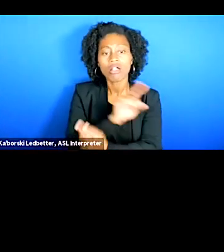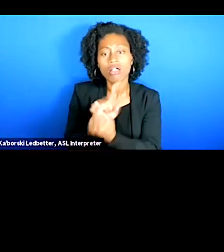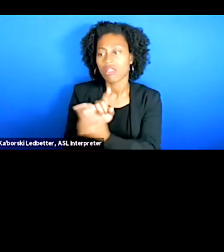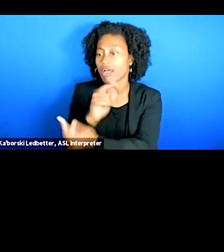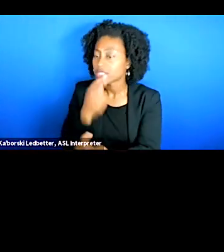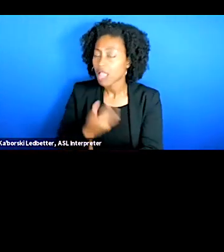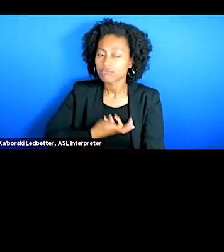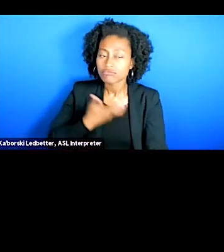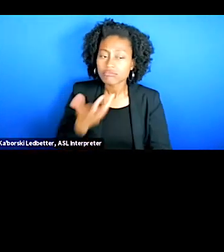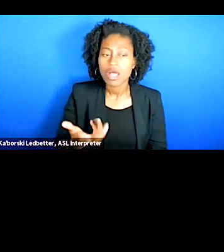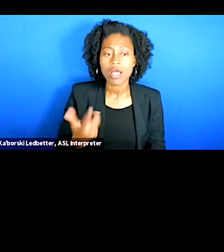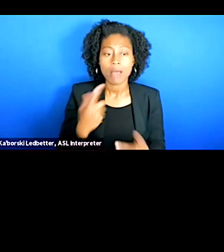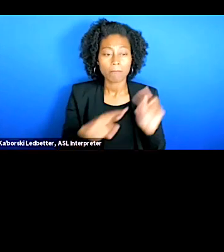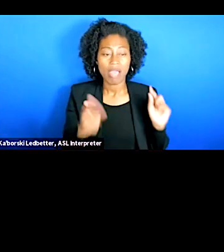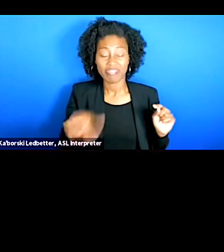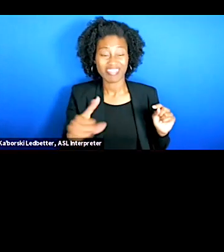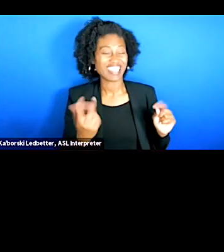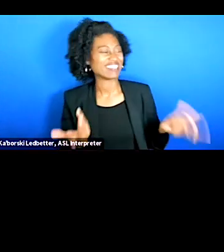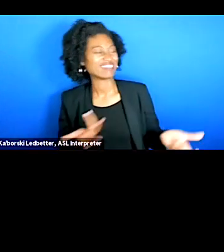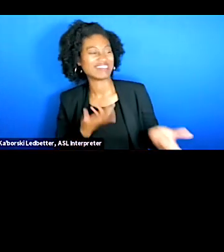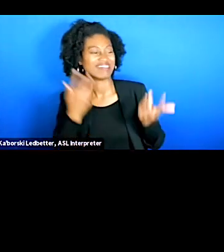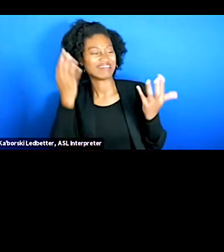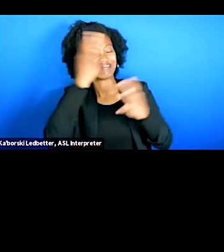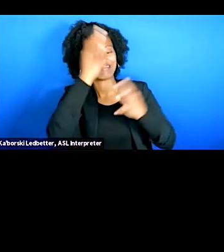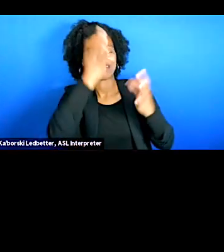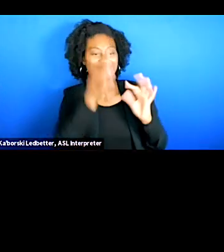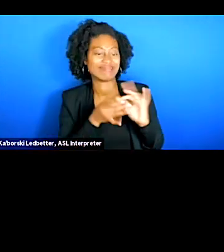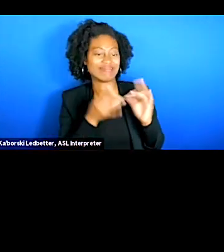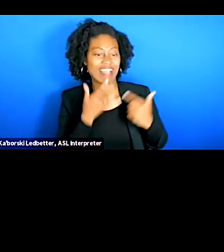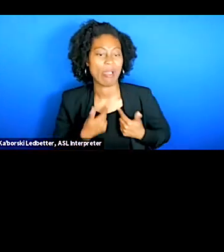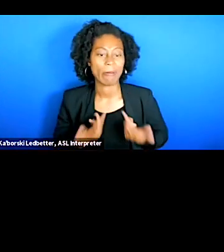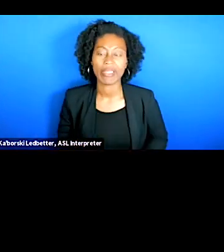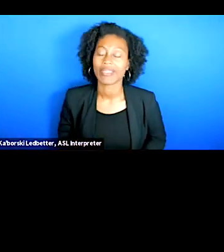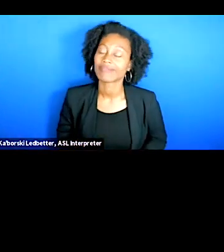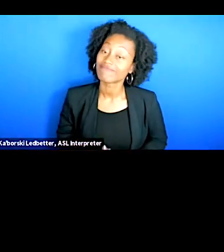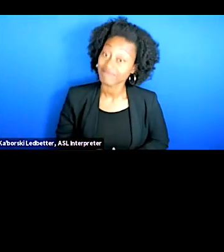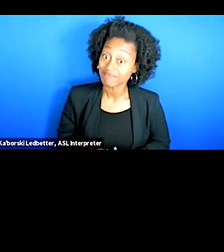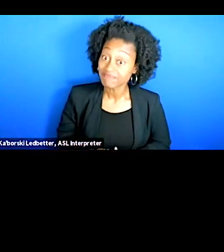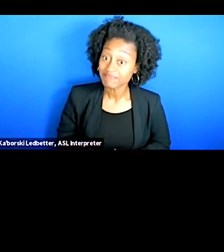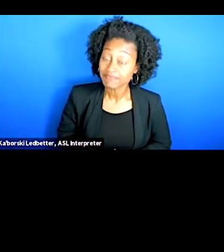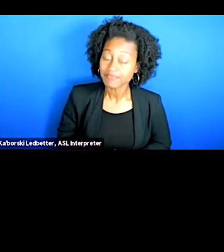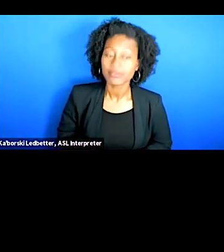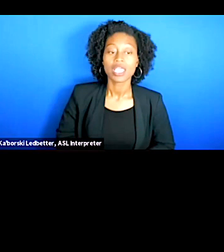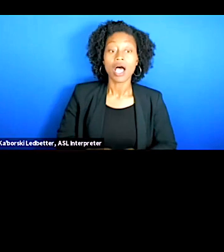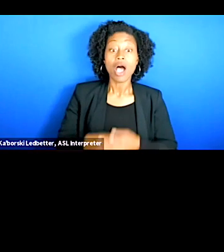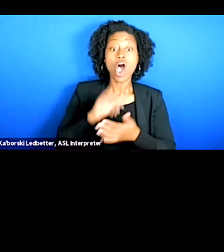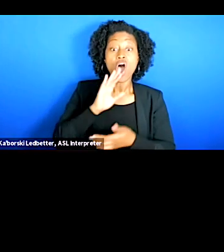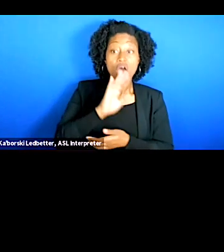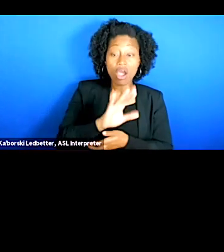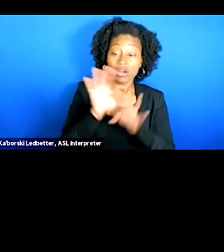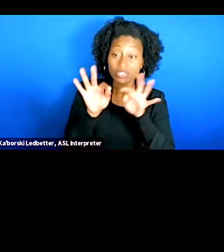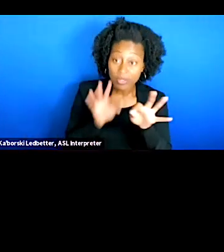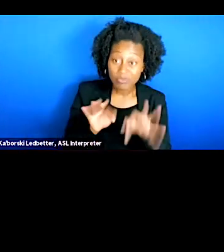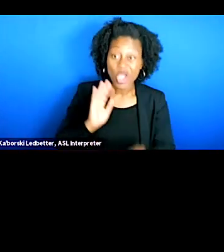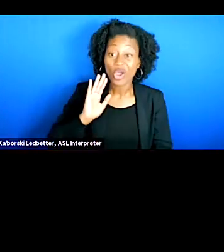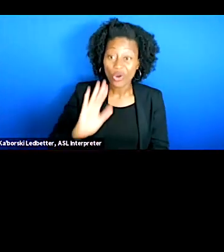I feel, but they don't really know what to say back to me. Based on her description of her